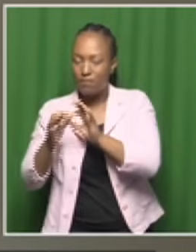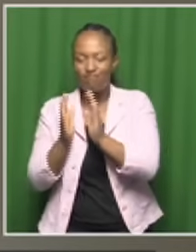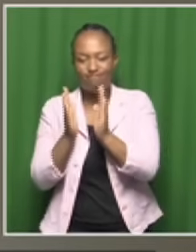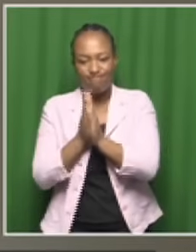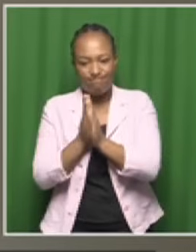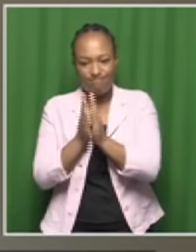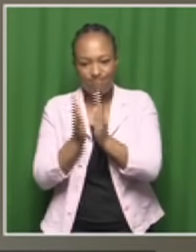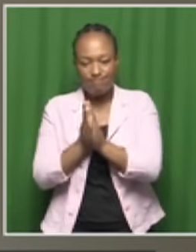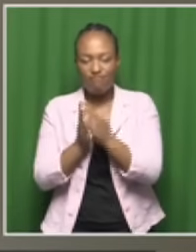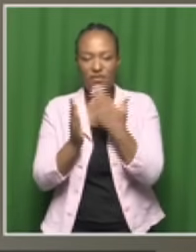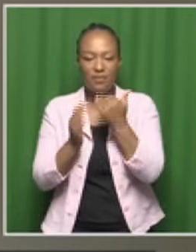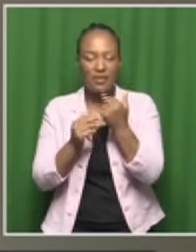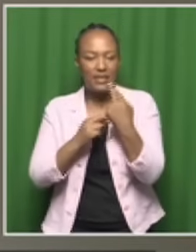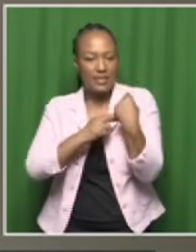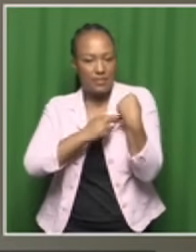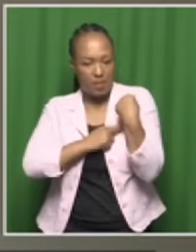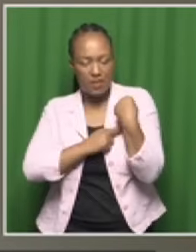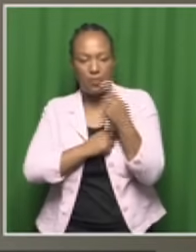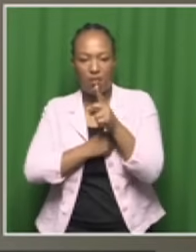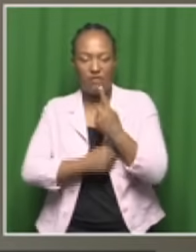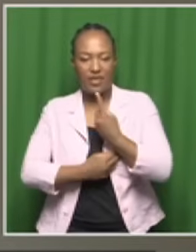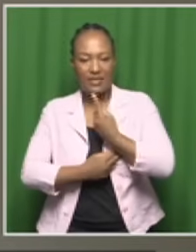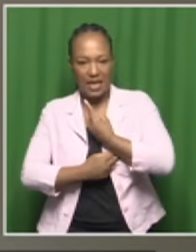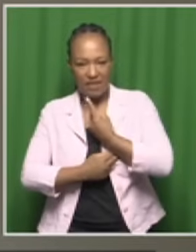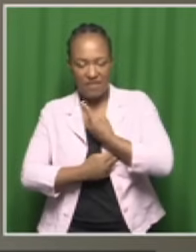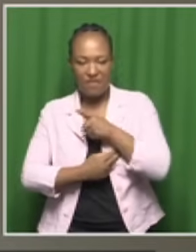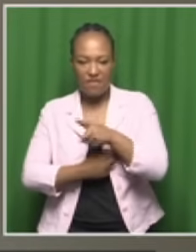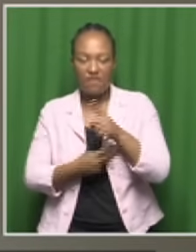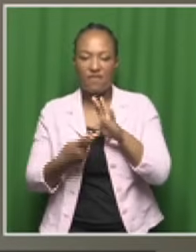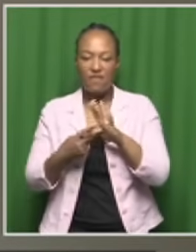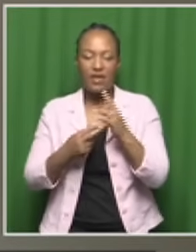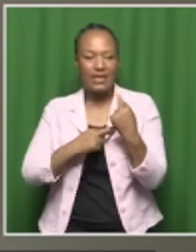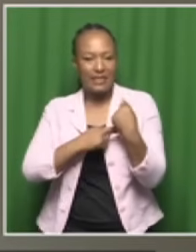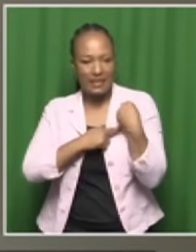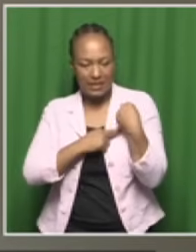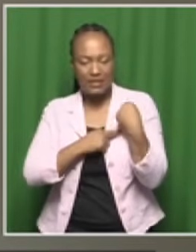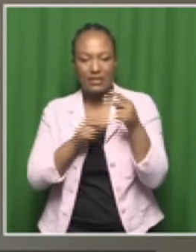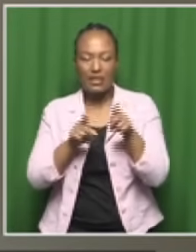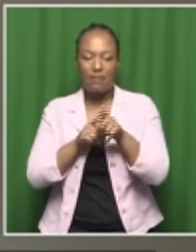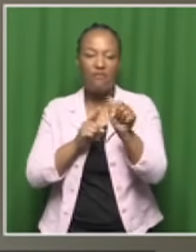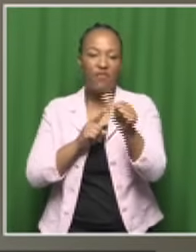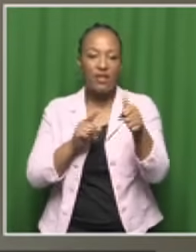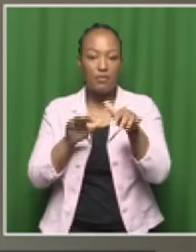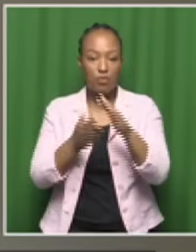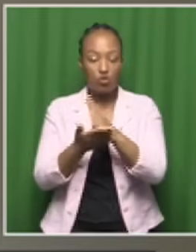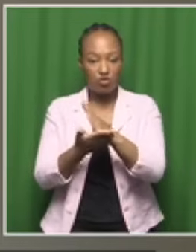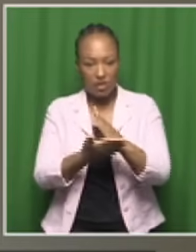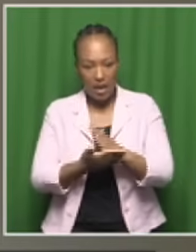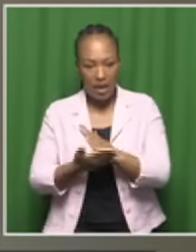Be responsible for yourself and take responsibility for others sharing the road with